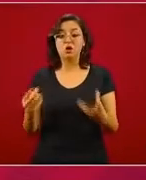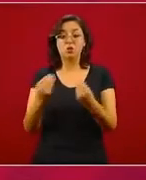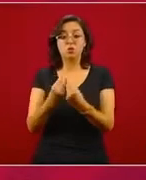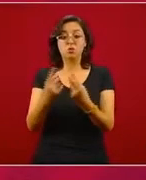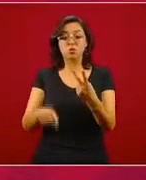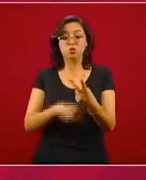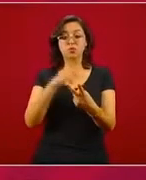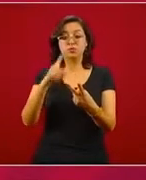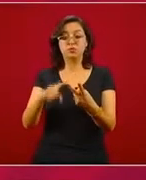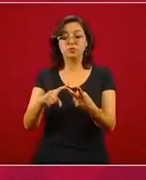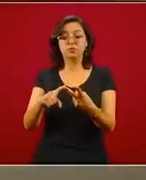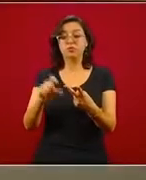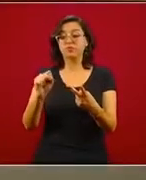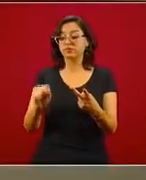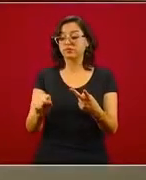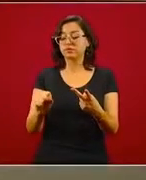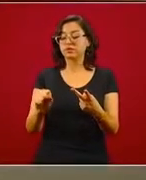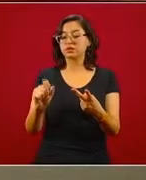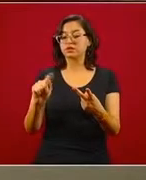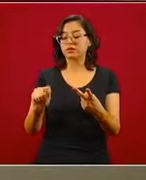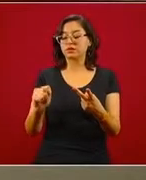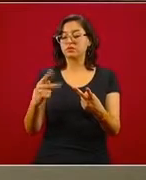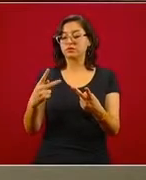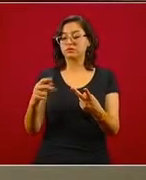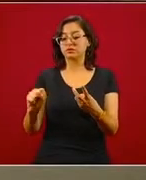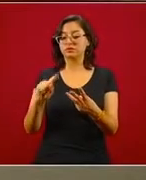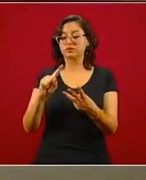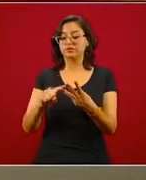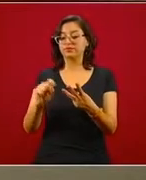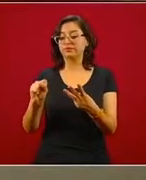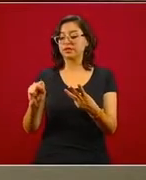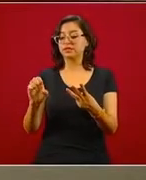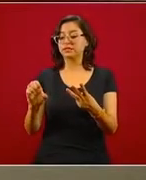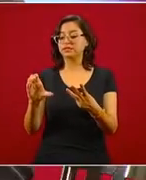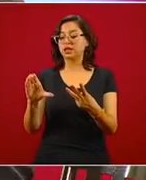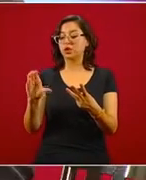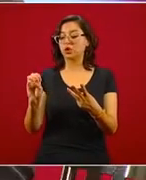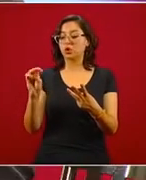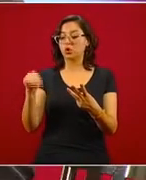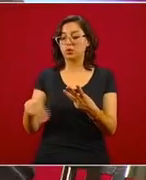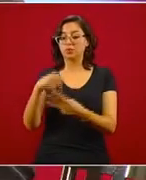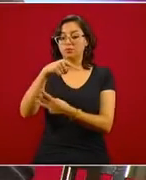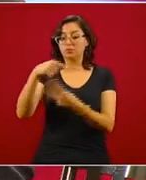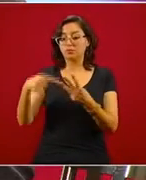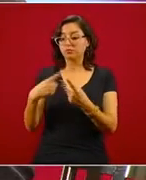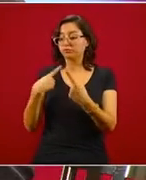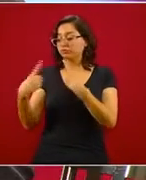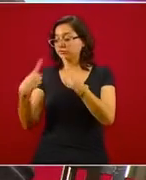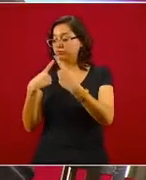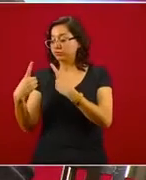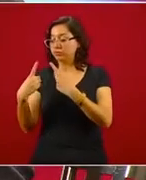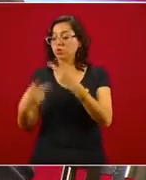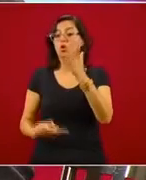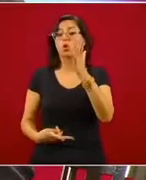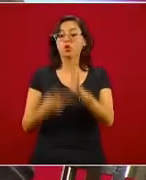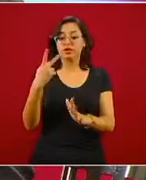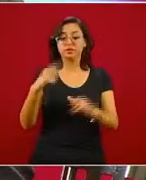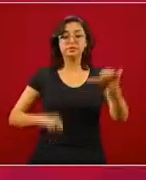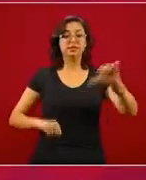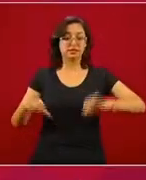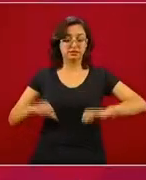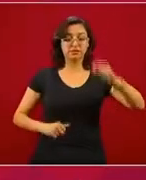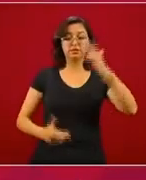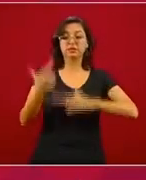end, the Ministry of Health would work hand in hand with the Ministry of Labor and the Ministry of the Economy, and that they would establish what